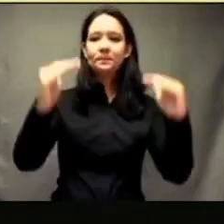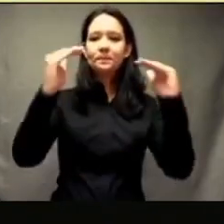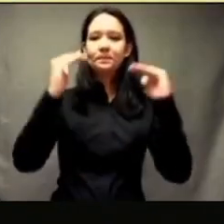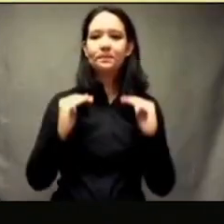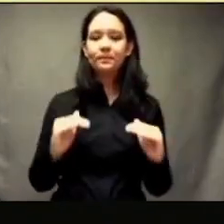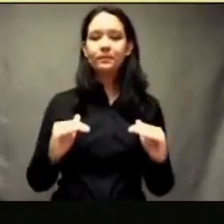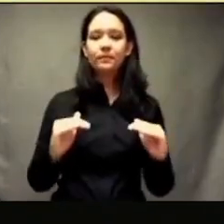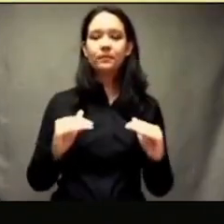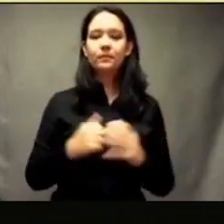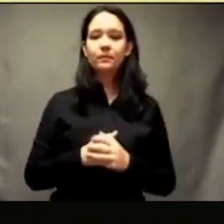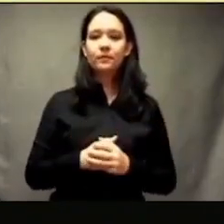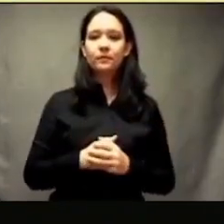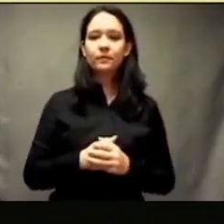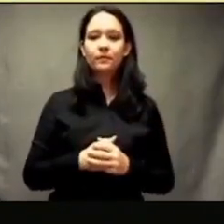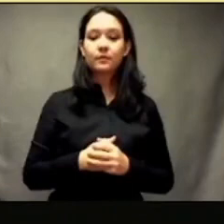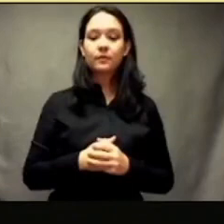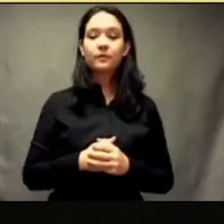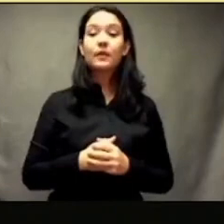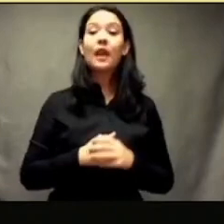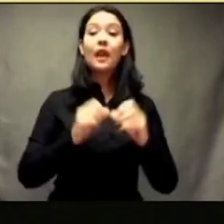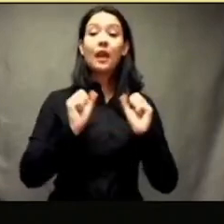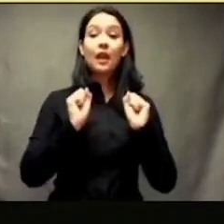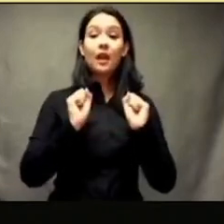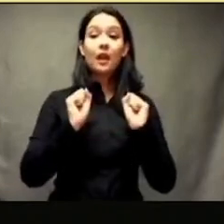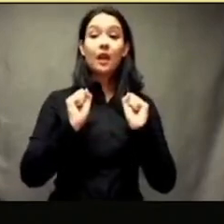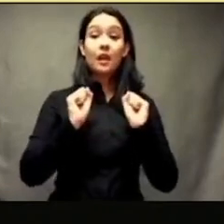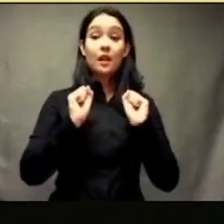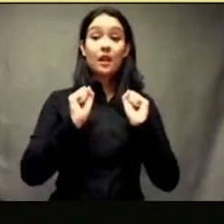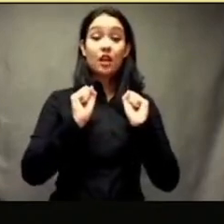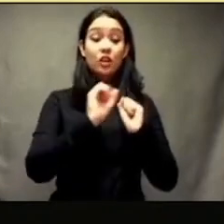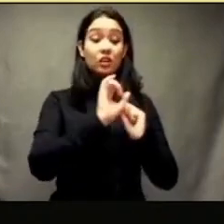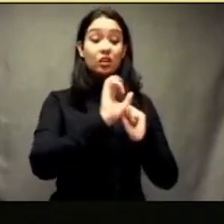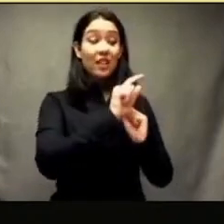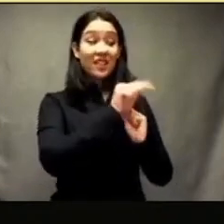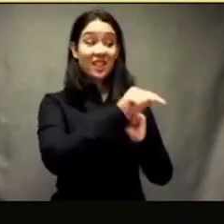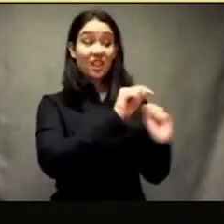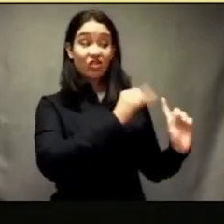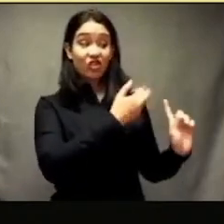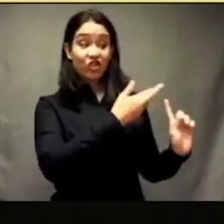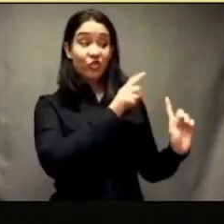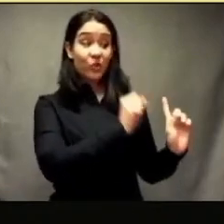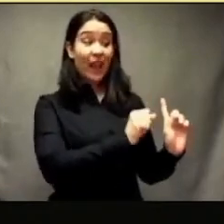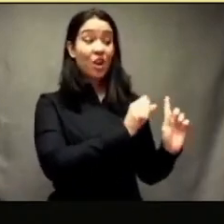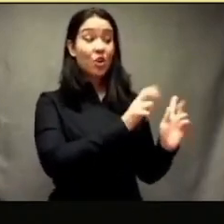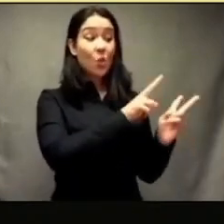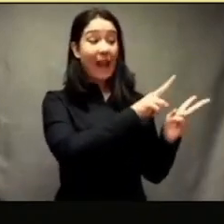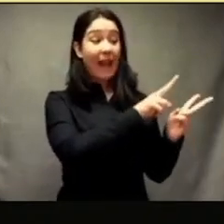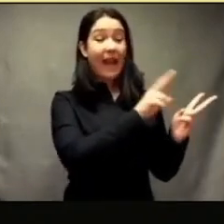Are there ways to export pieces or programs from ScratchJr to Scratch?